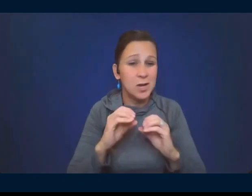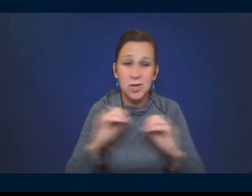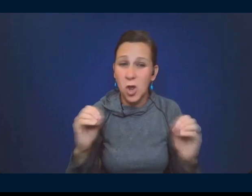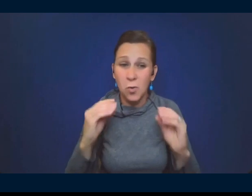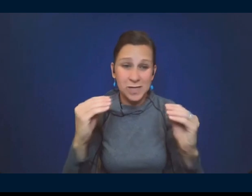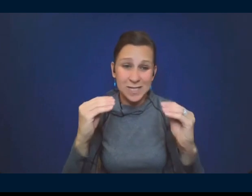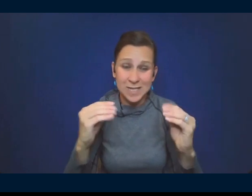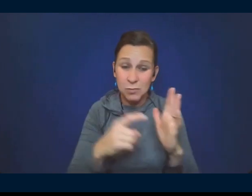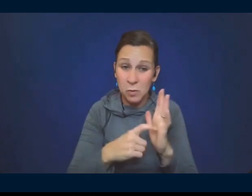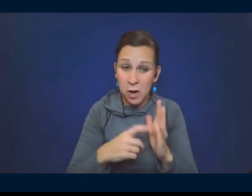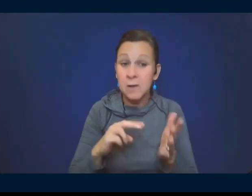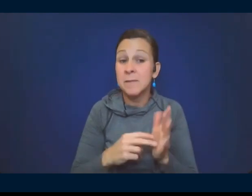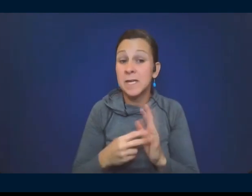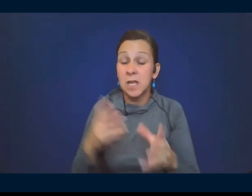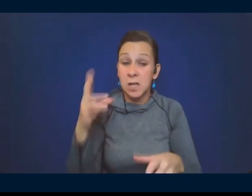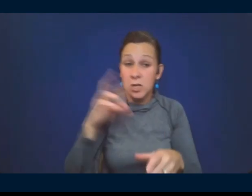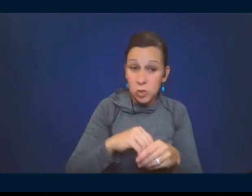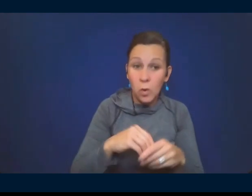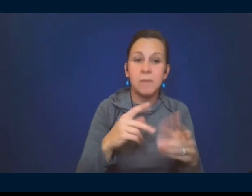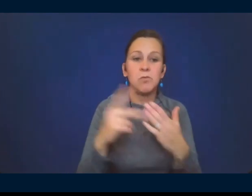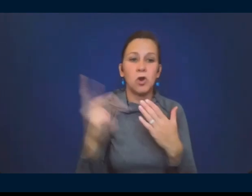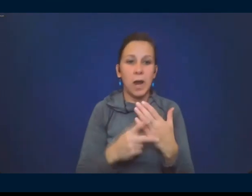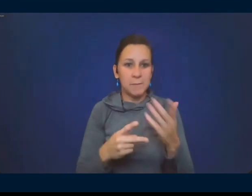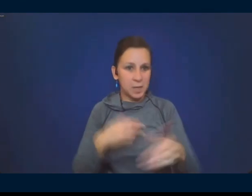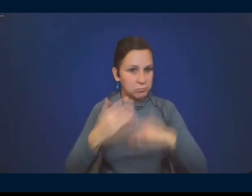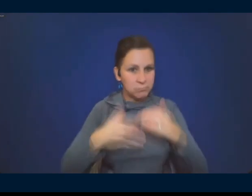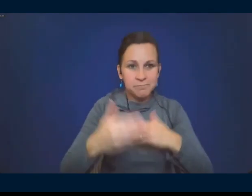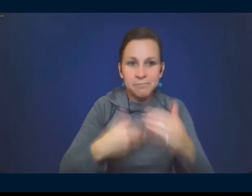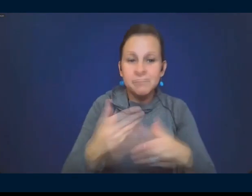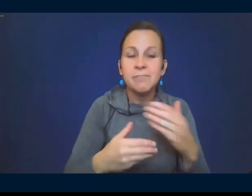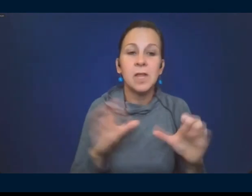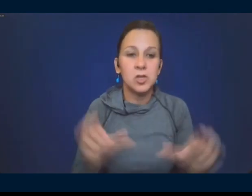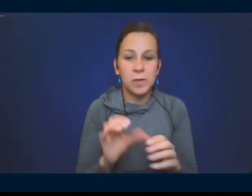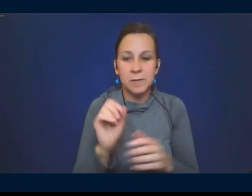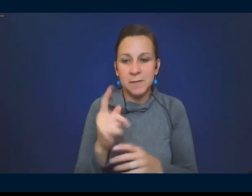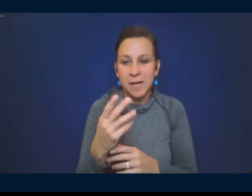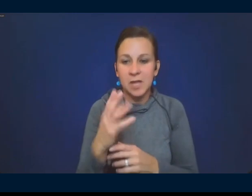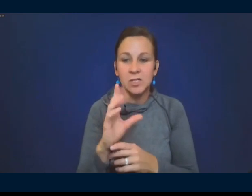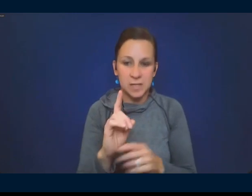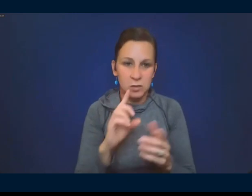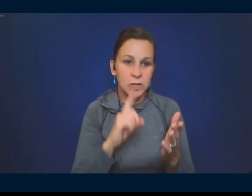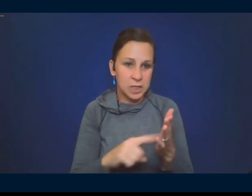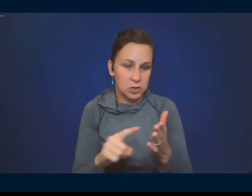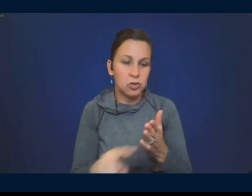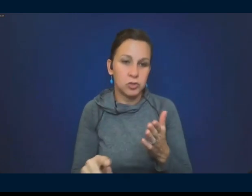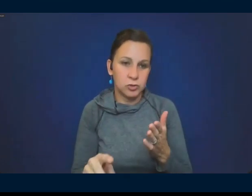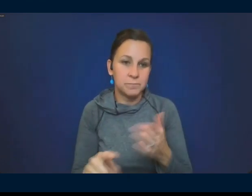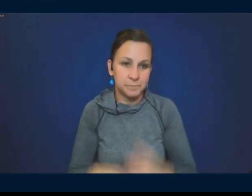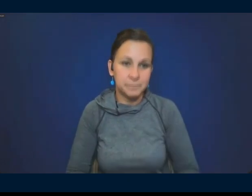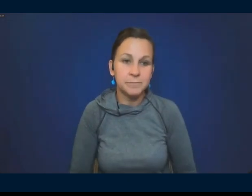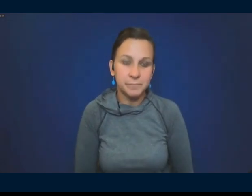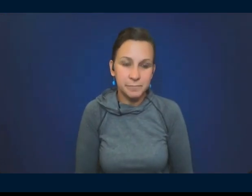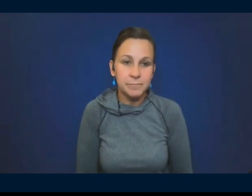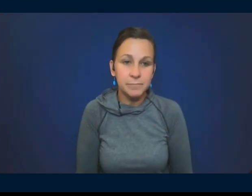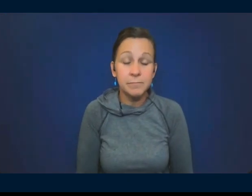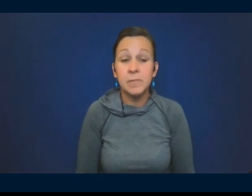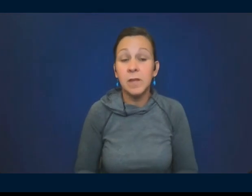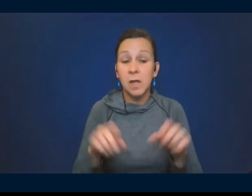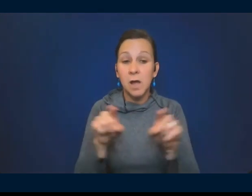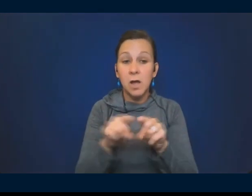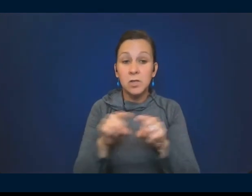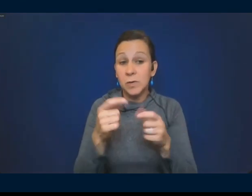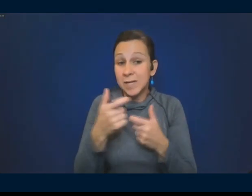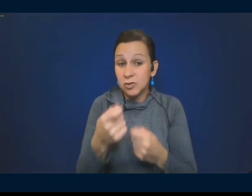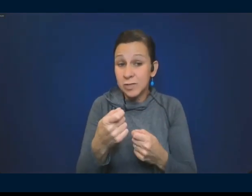So that means you come into the program, hit the ground running, doing your PhD research. What's also interesting is we